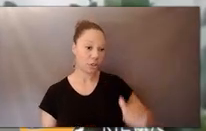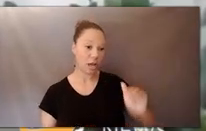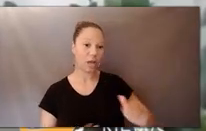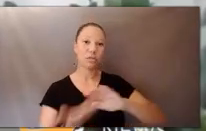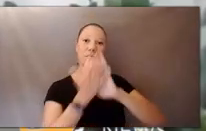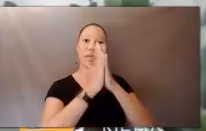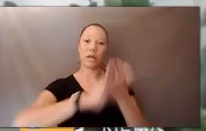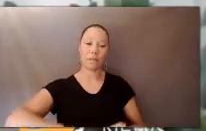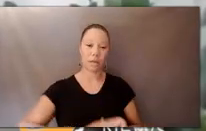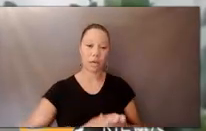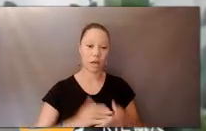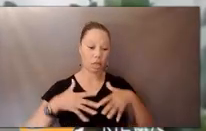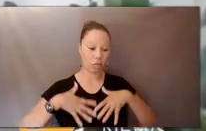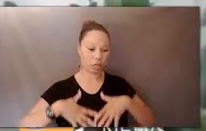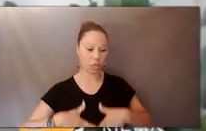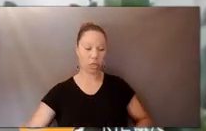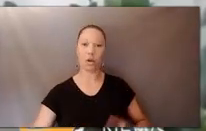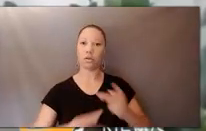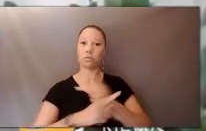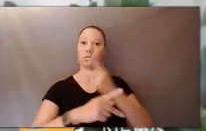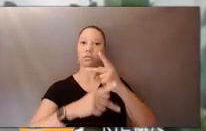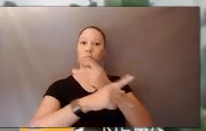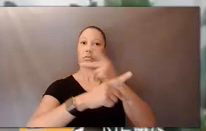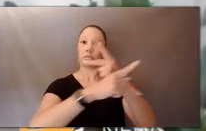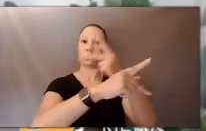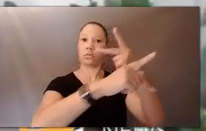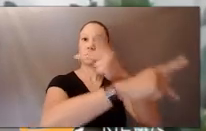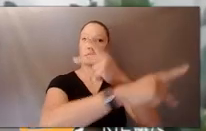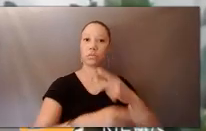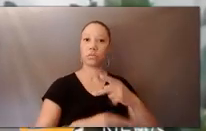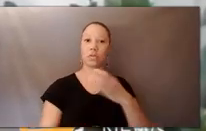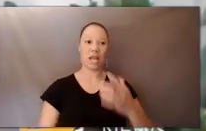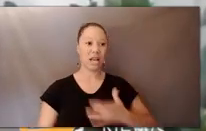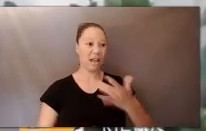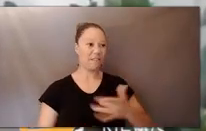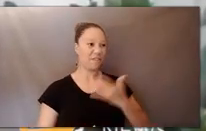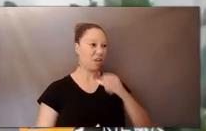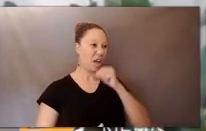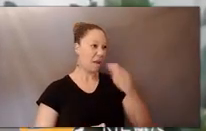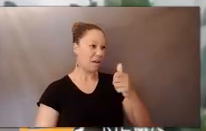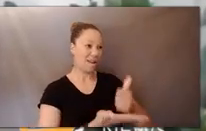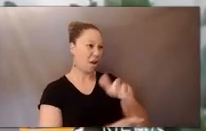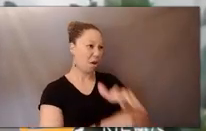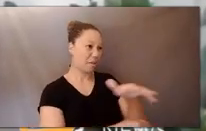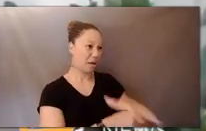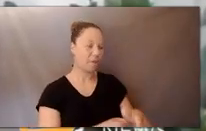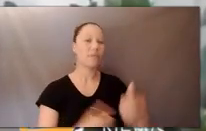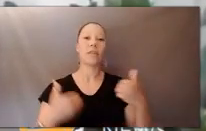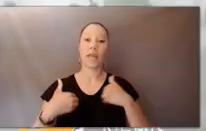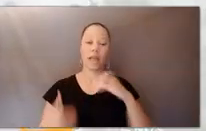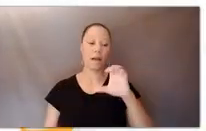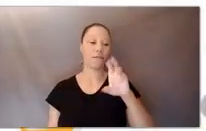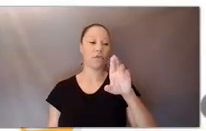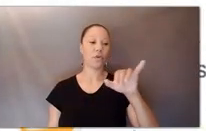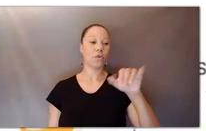becoming escalated, really starting to spin in that emotion, and it didn't feel like enough for me just to sit there and be with them, there's a crisis text line,